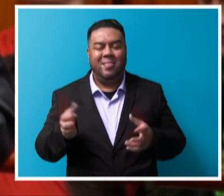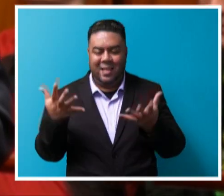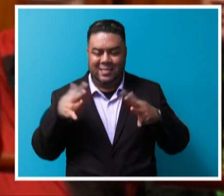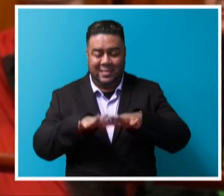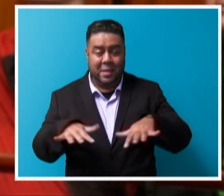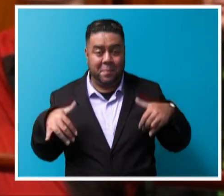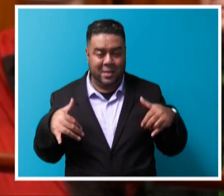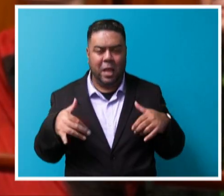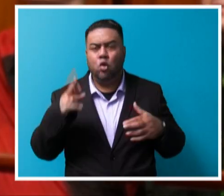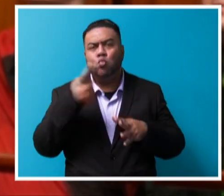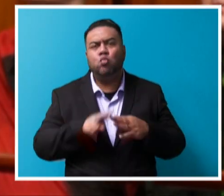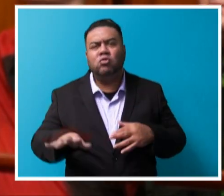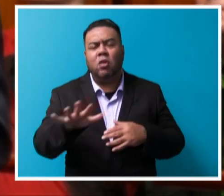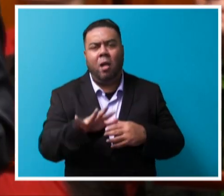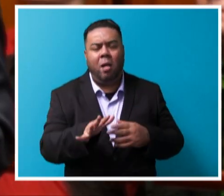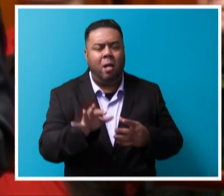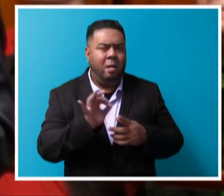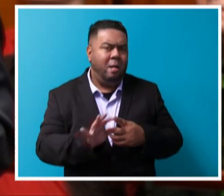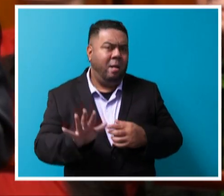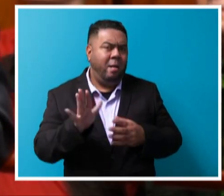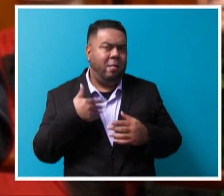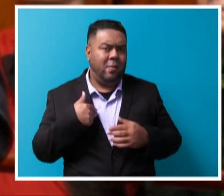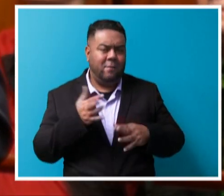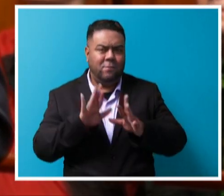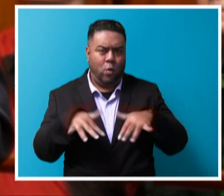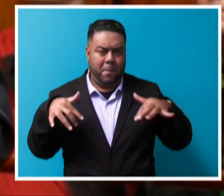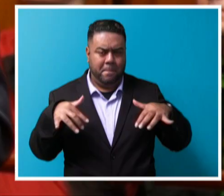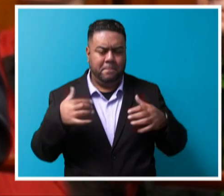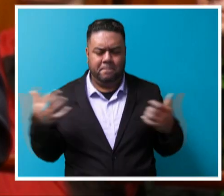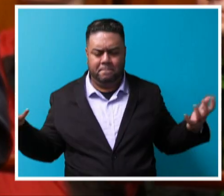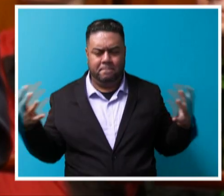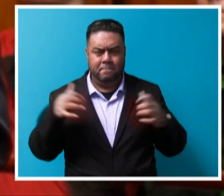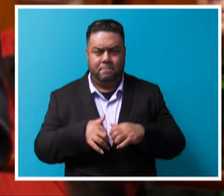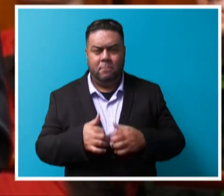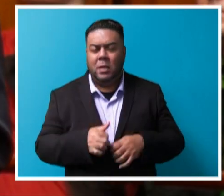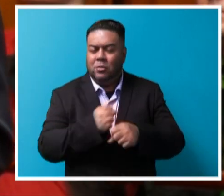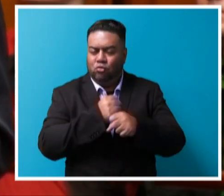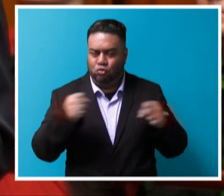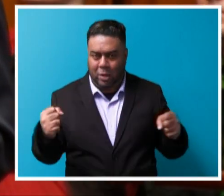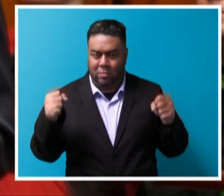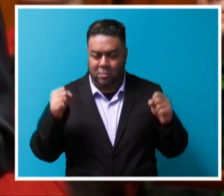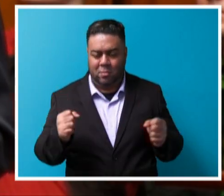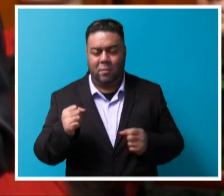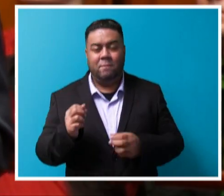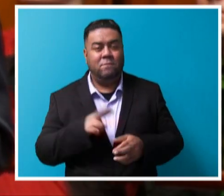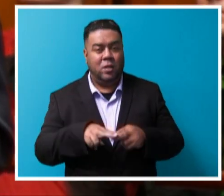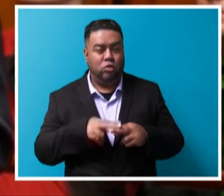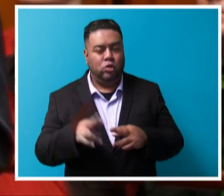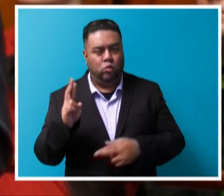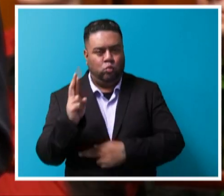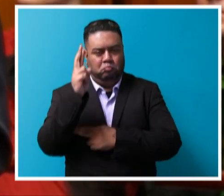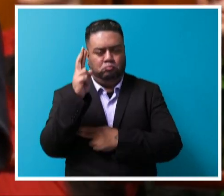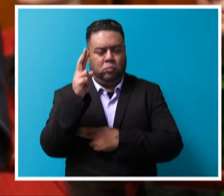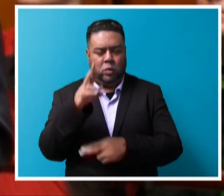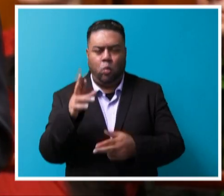health forums. These engagements have strengthened Fiji's reputation as a respected voice on